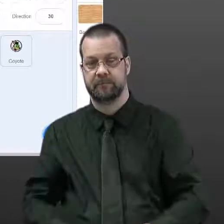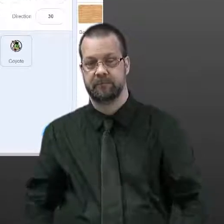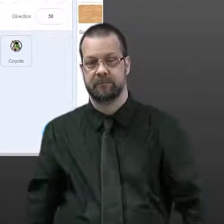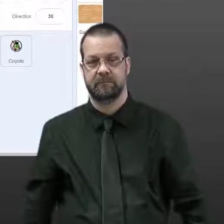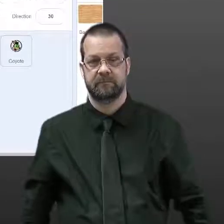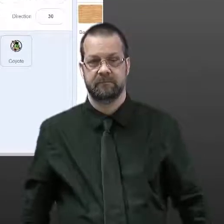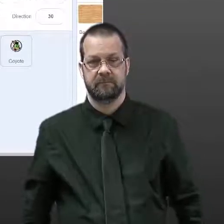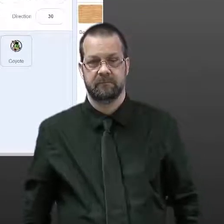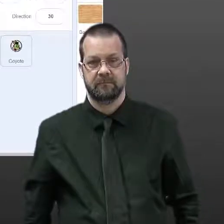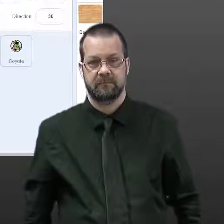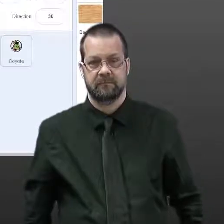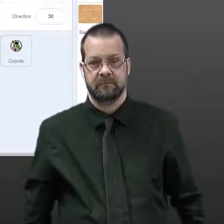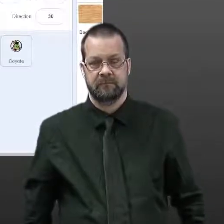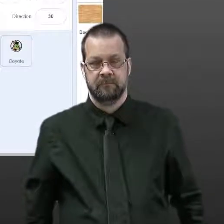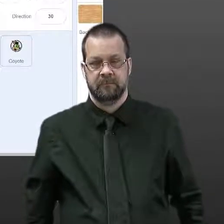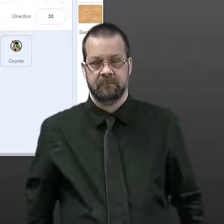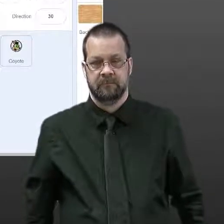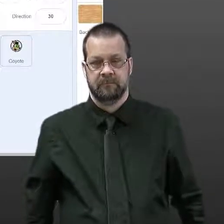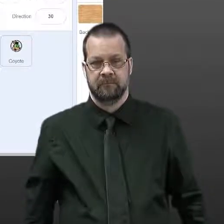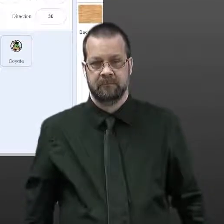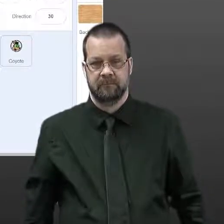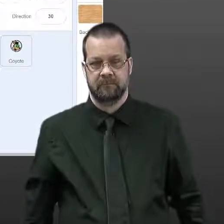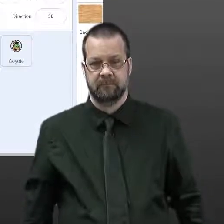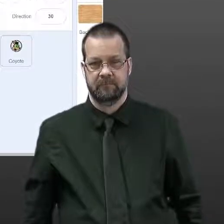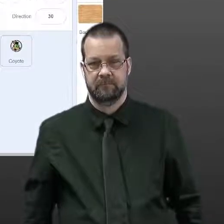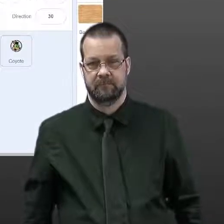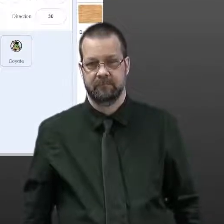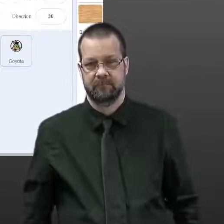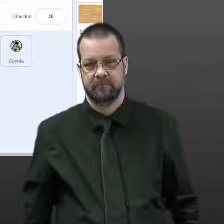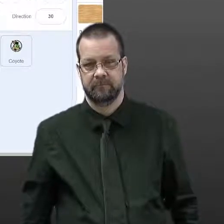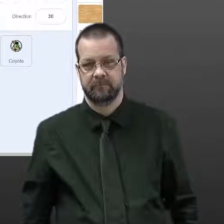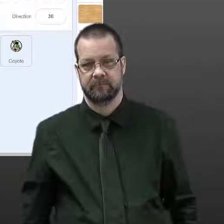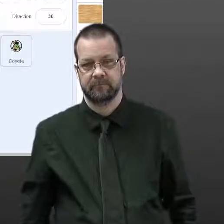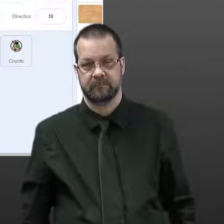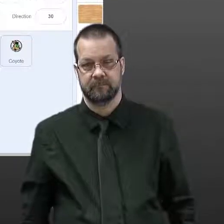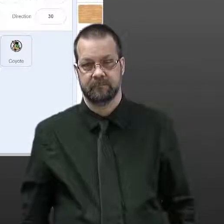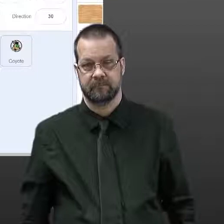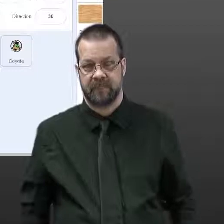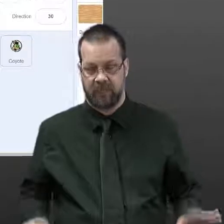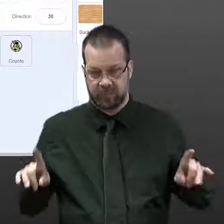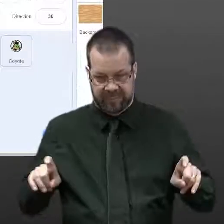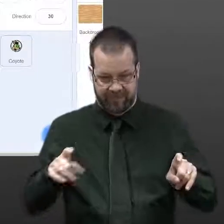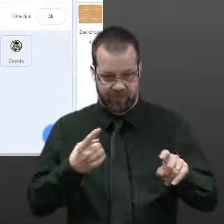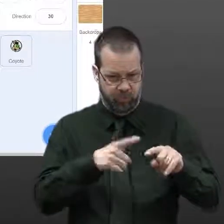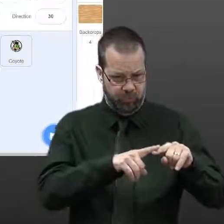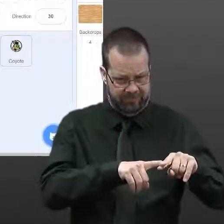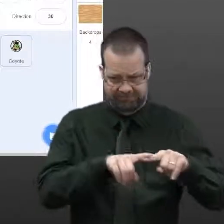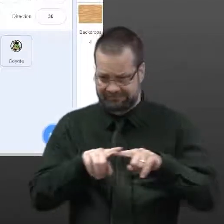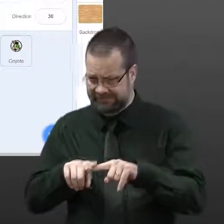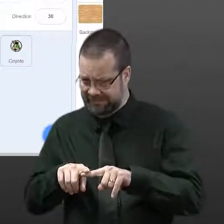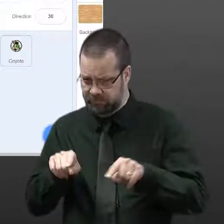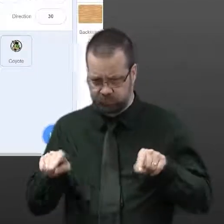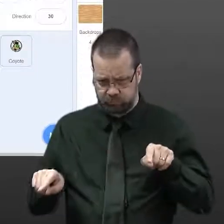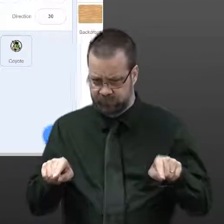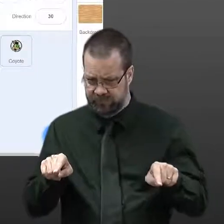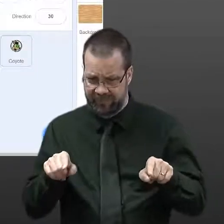blocks inside of this second if then here. We're checking these two conditions for if the ball